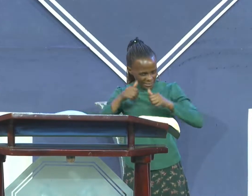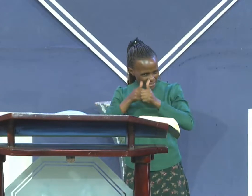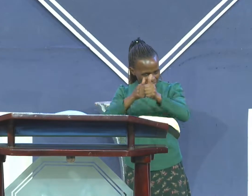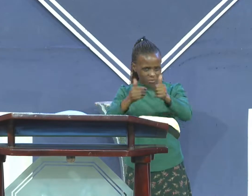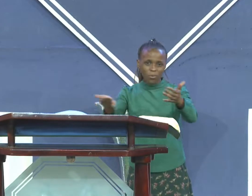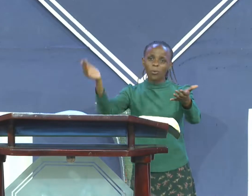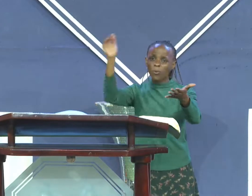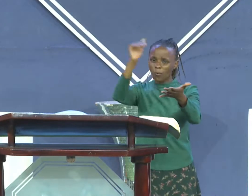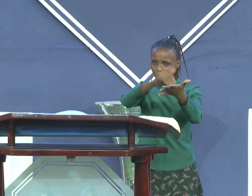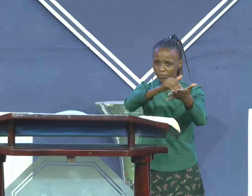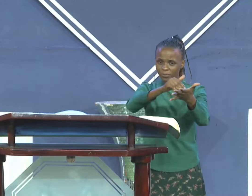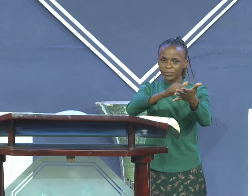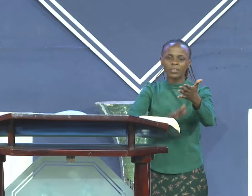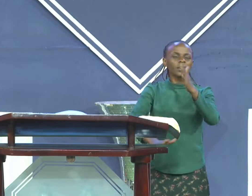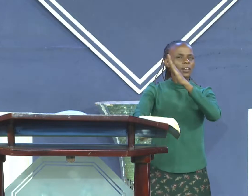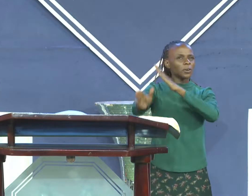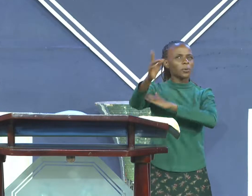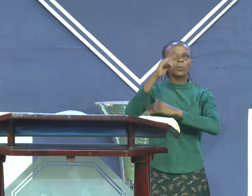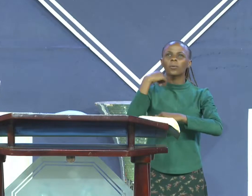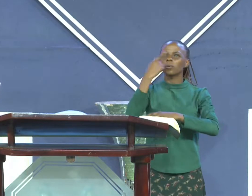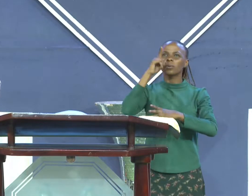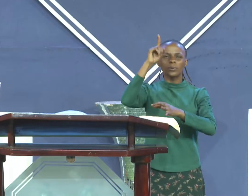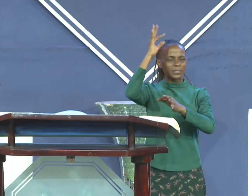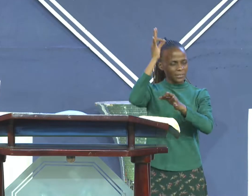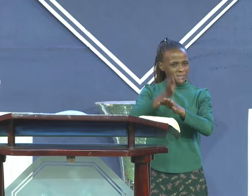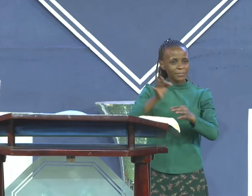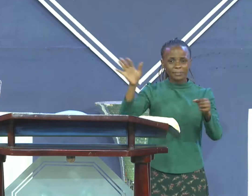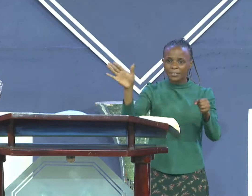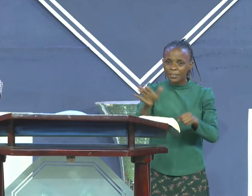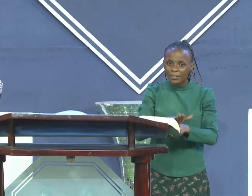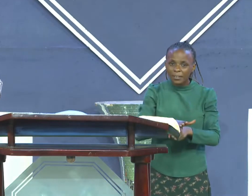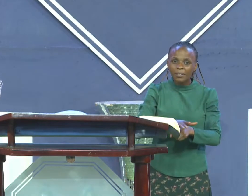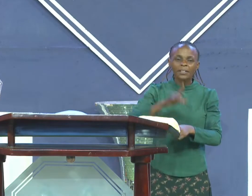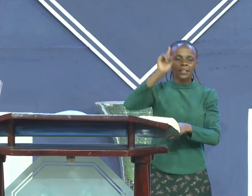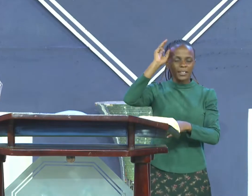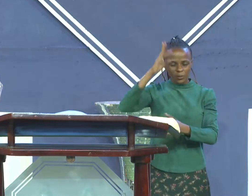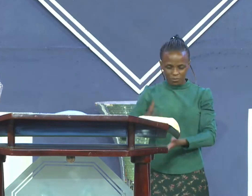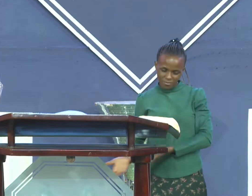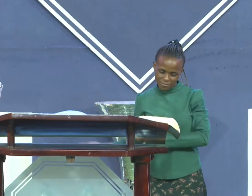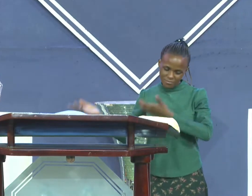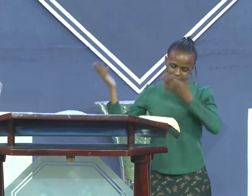and we follow again. The Lord is faithful.